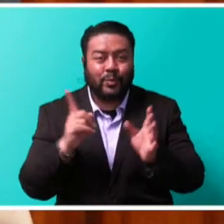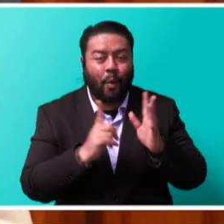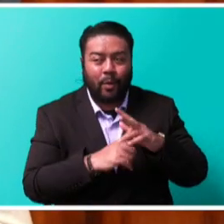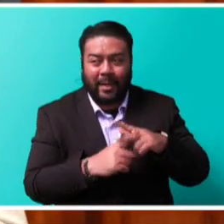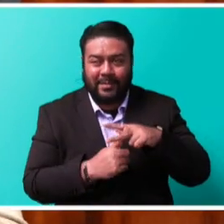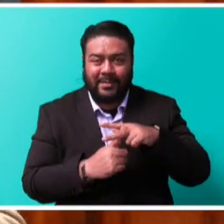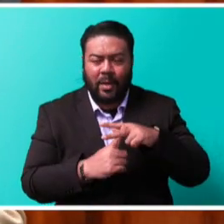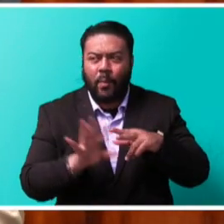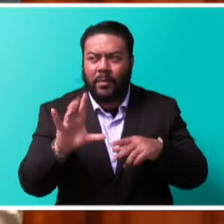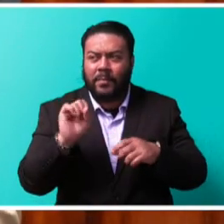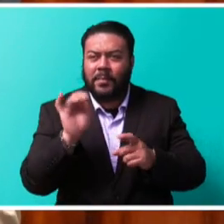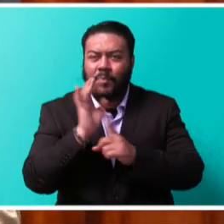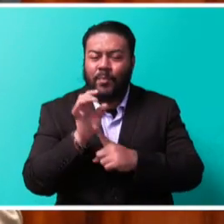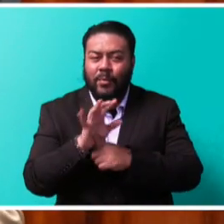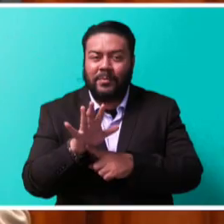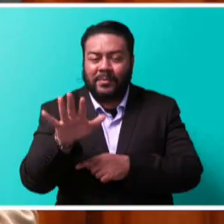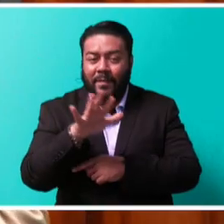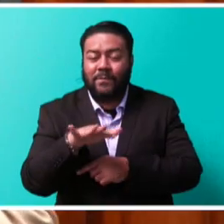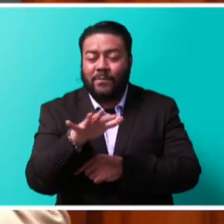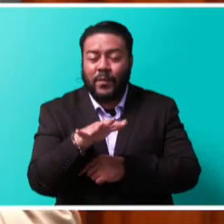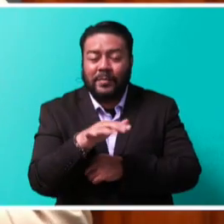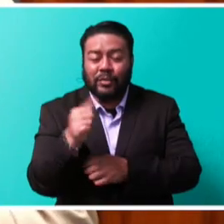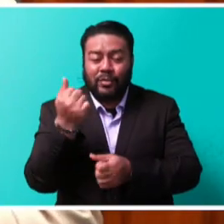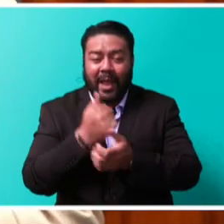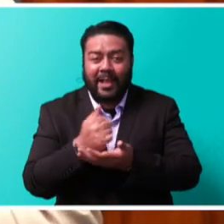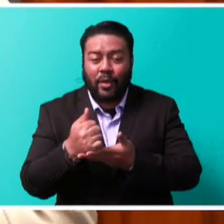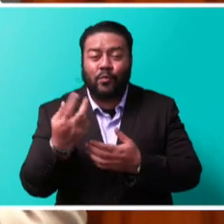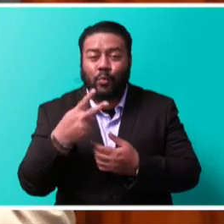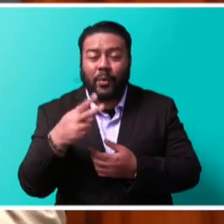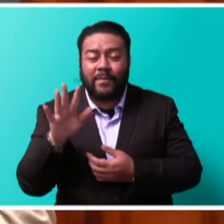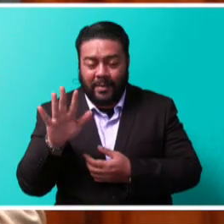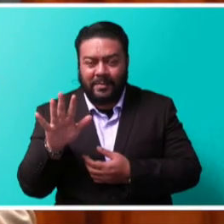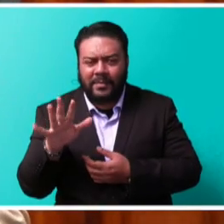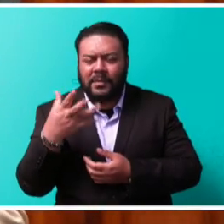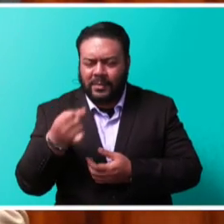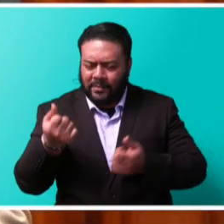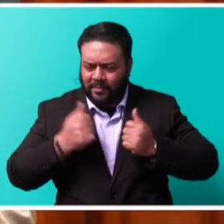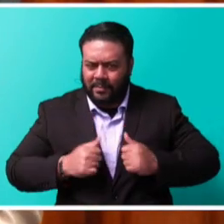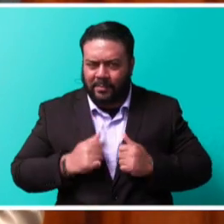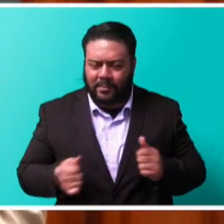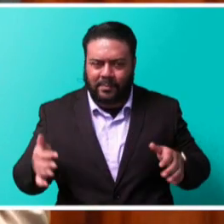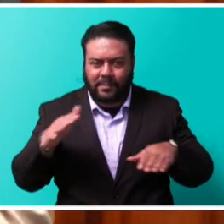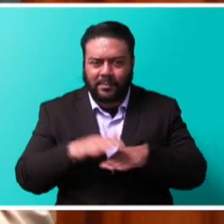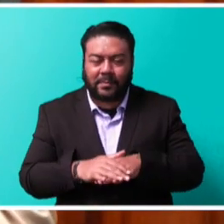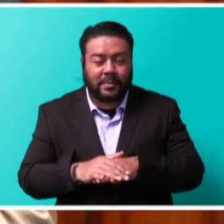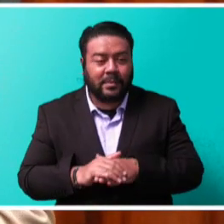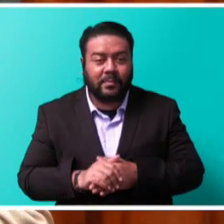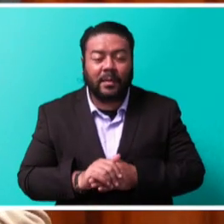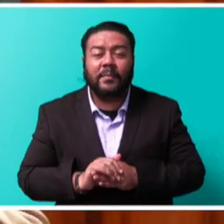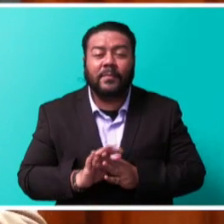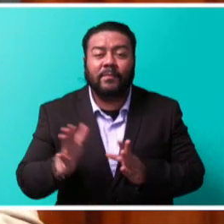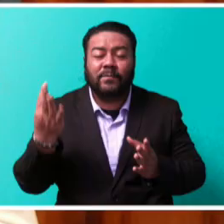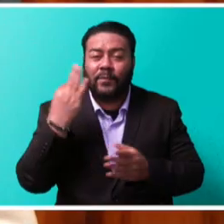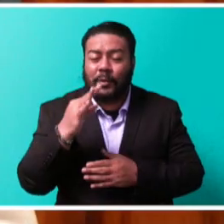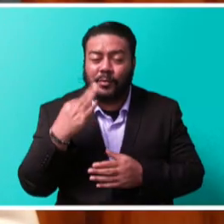Speaker, one of the most important aspects of the Forestry Act of 2025 is that it fundamentally broadens the scope of forestry governance